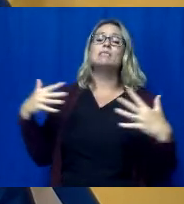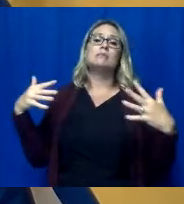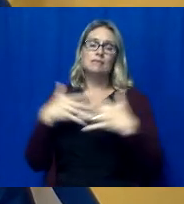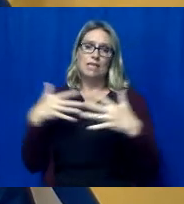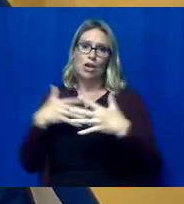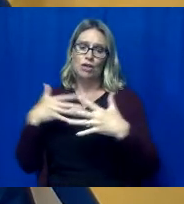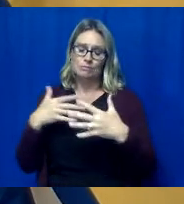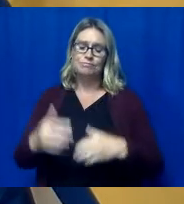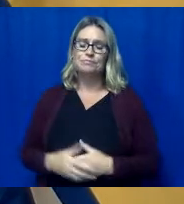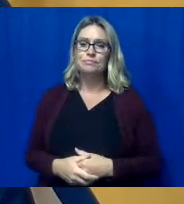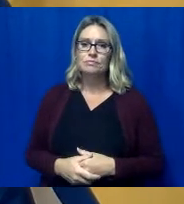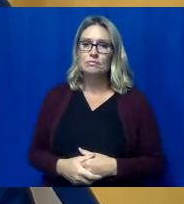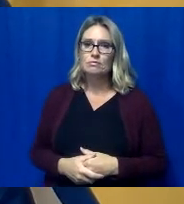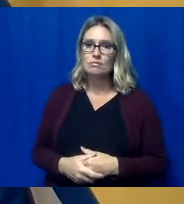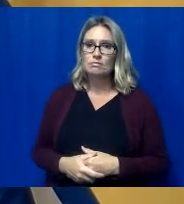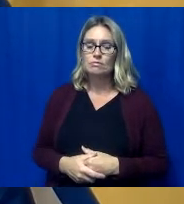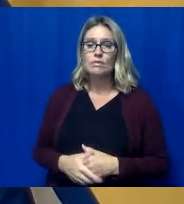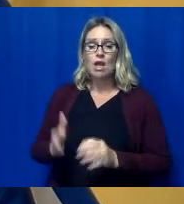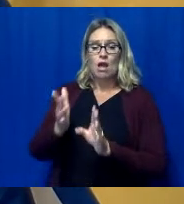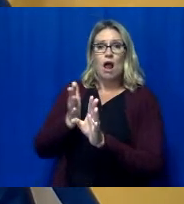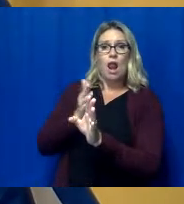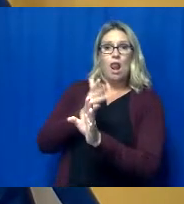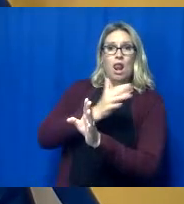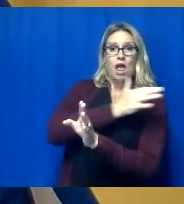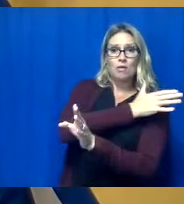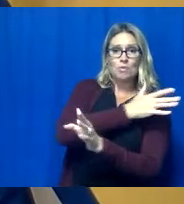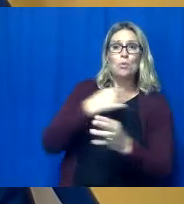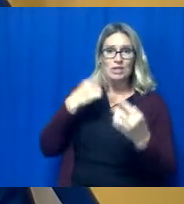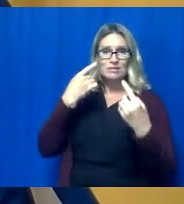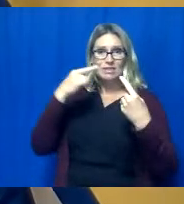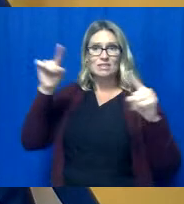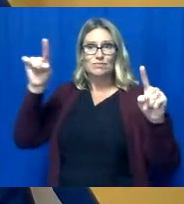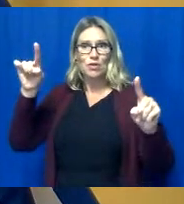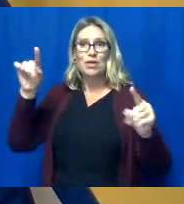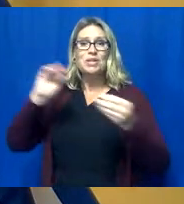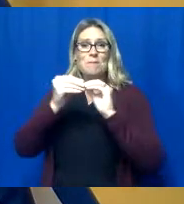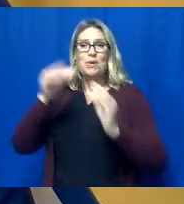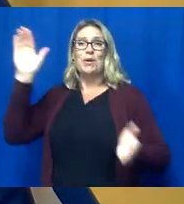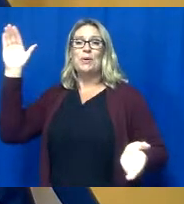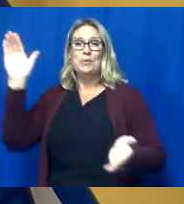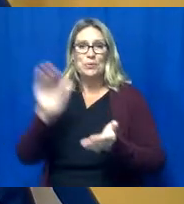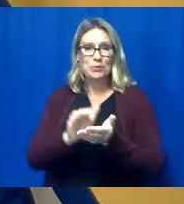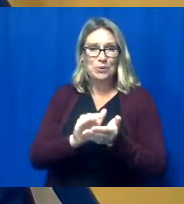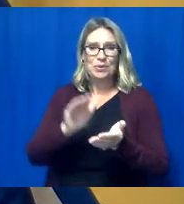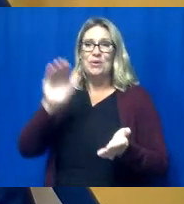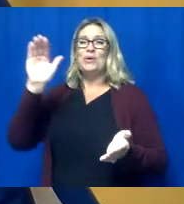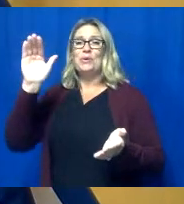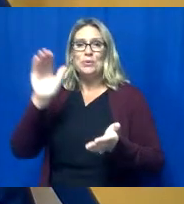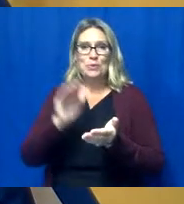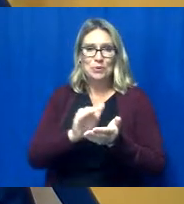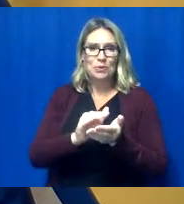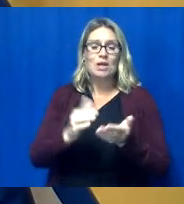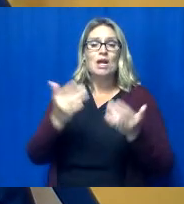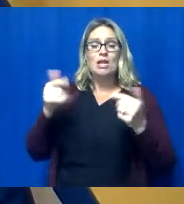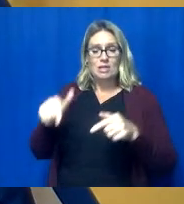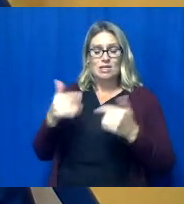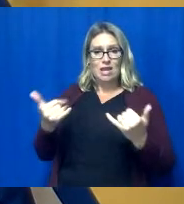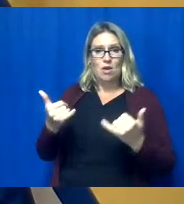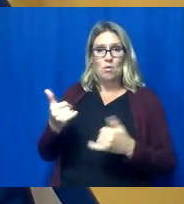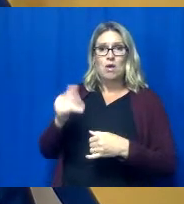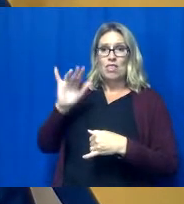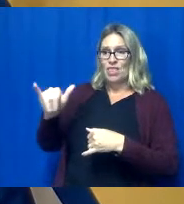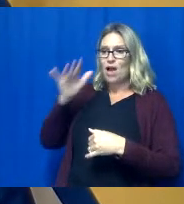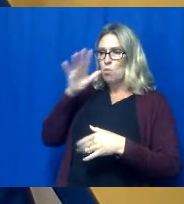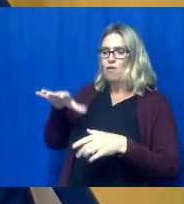Despite the successes we've had in the past, we must now recognize that COVID-19 is a virus that will manage to find the weakest